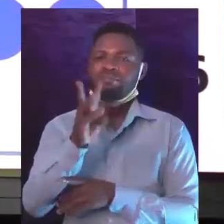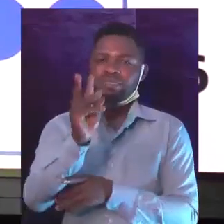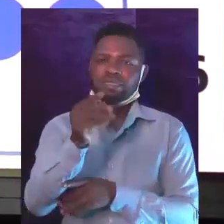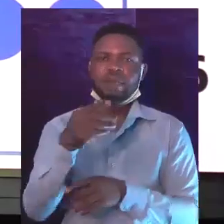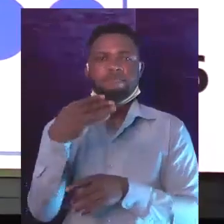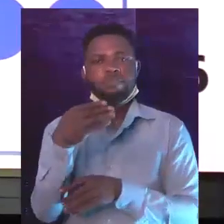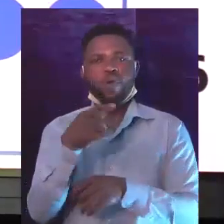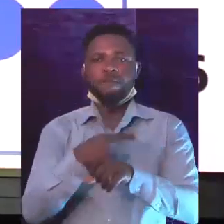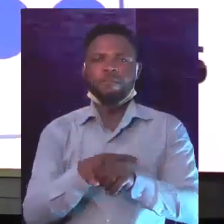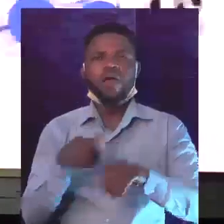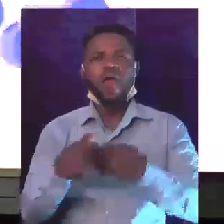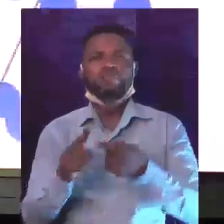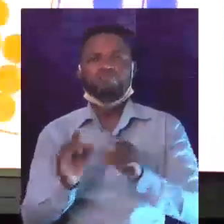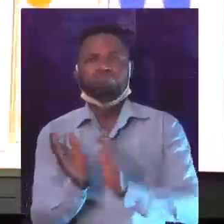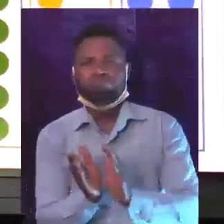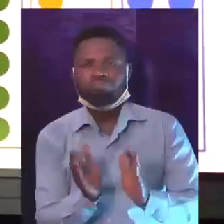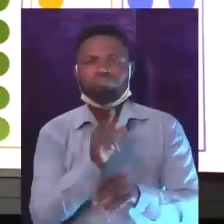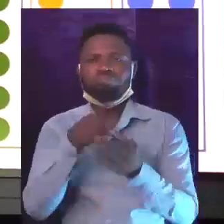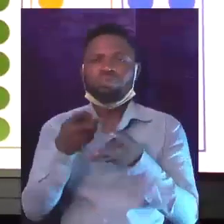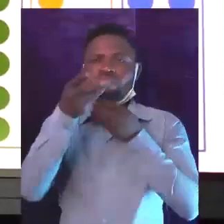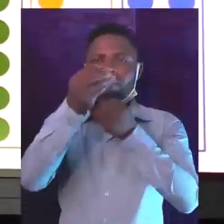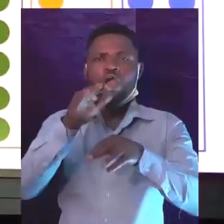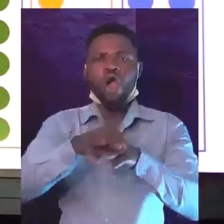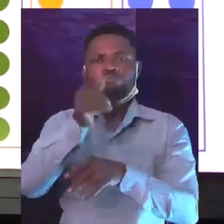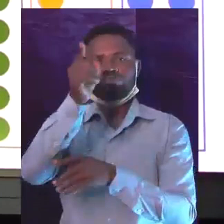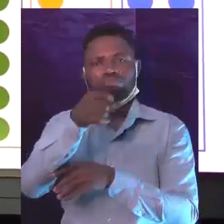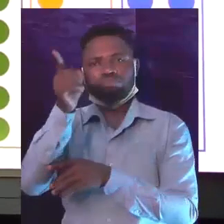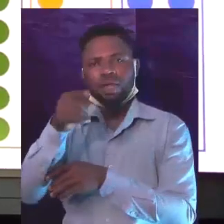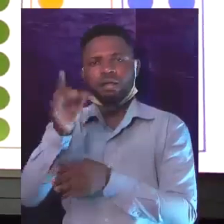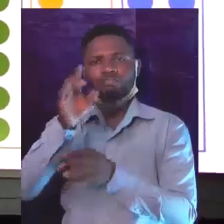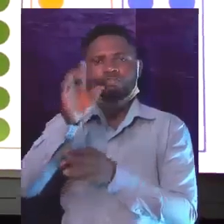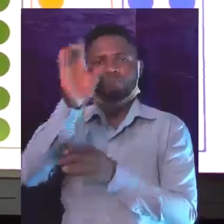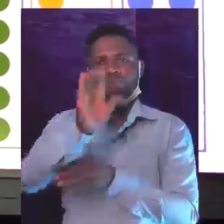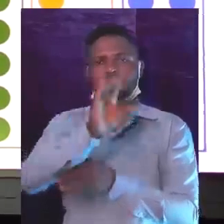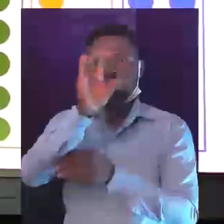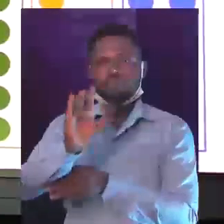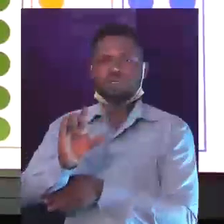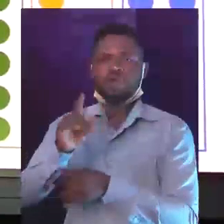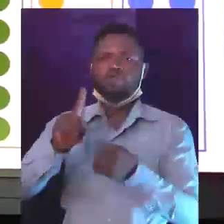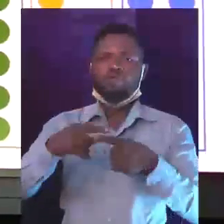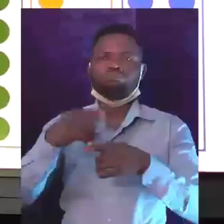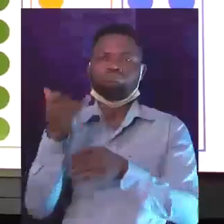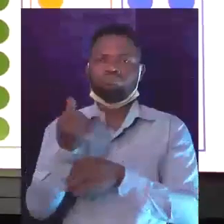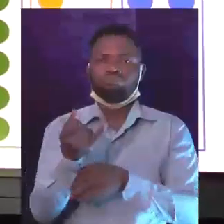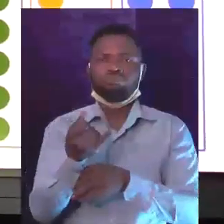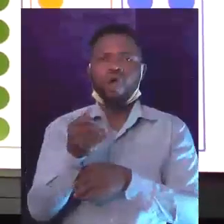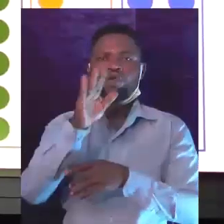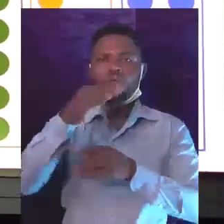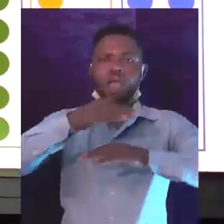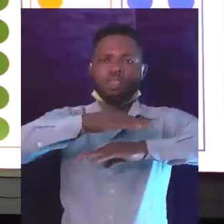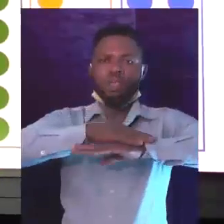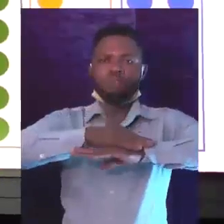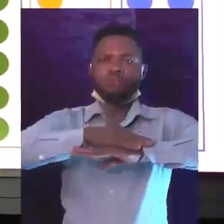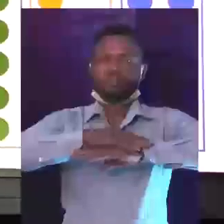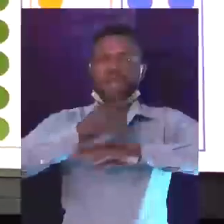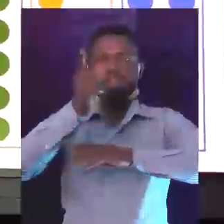balls. But how do we organize this information on a tally chart? To draw your tally table, before that, please, to